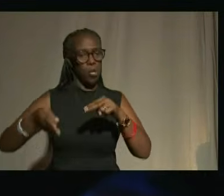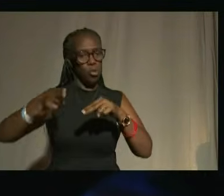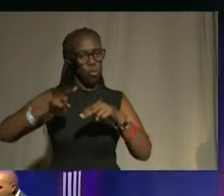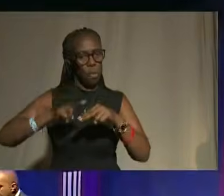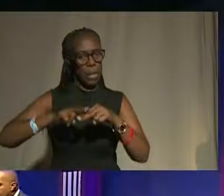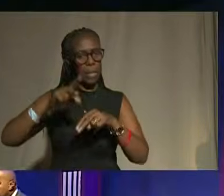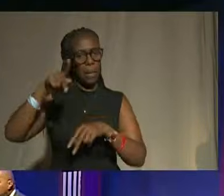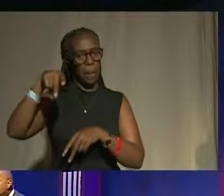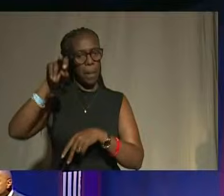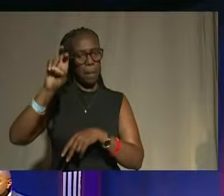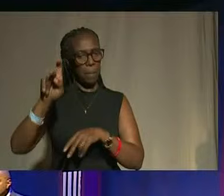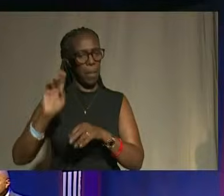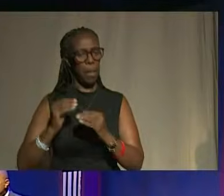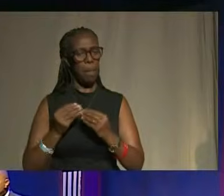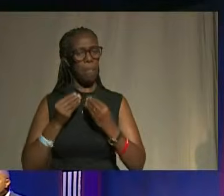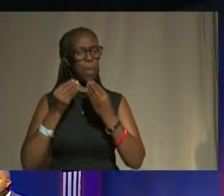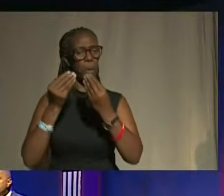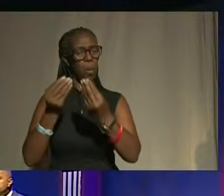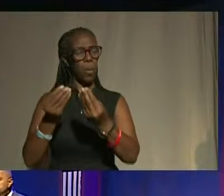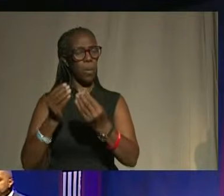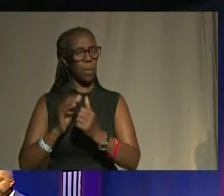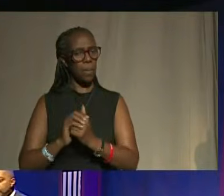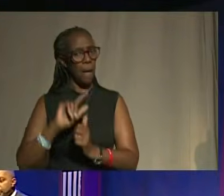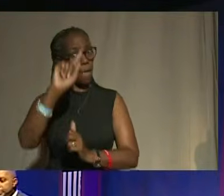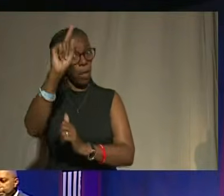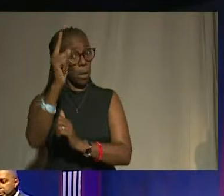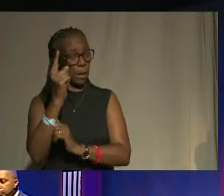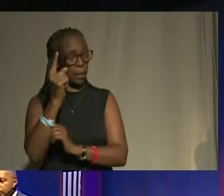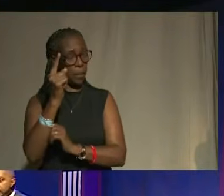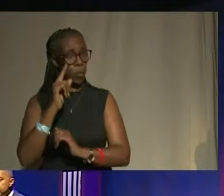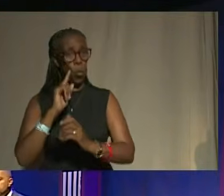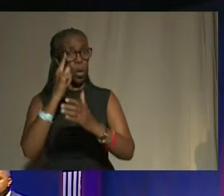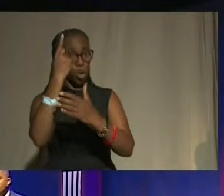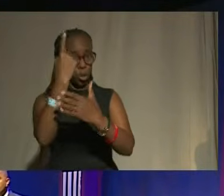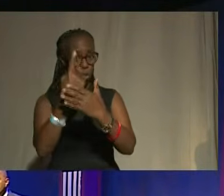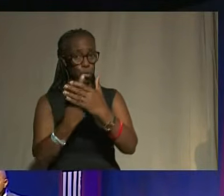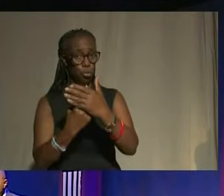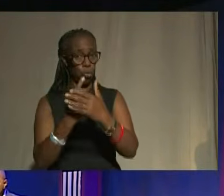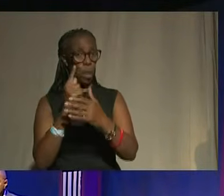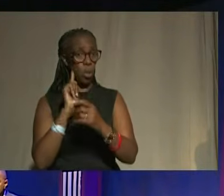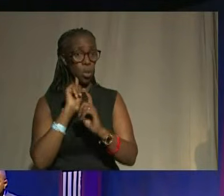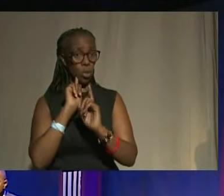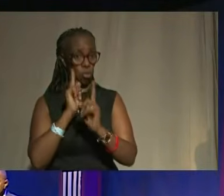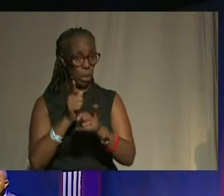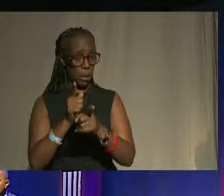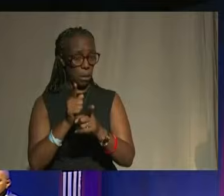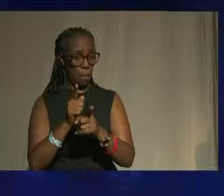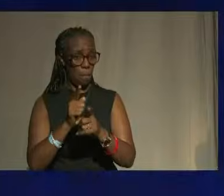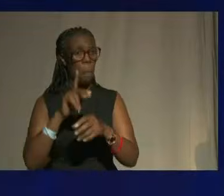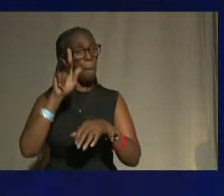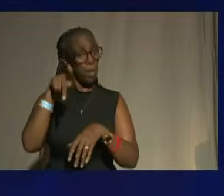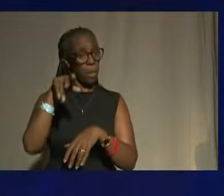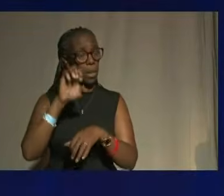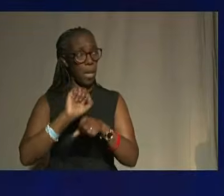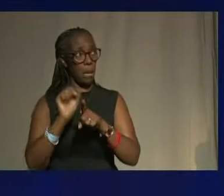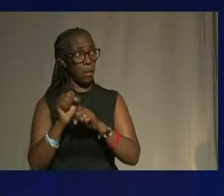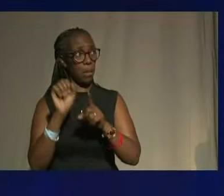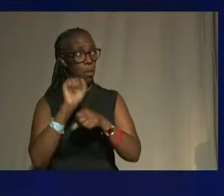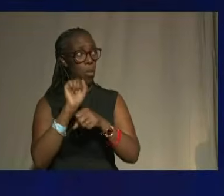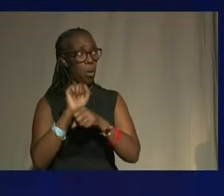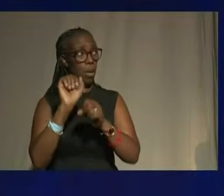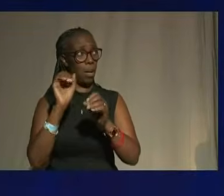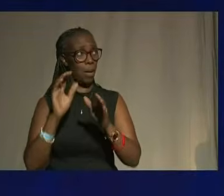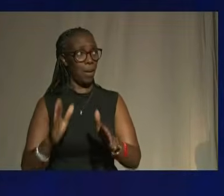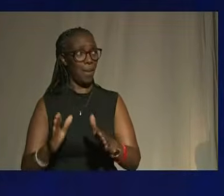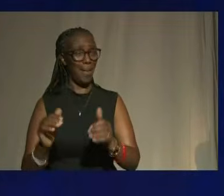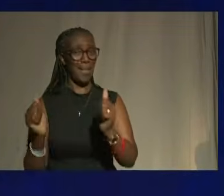propose? Well, the first thing I'm going to say, we are going to treat public sector workers with respect and dignity. I won't talk